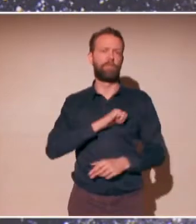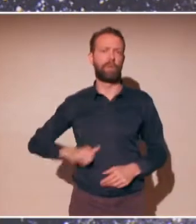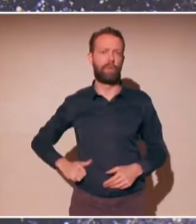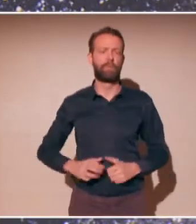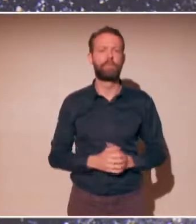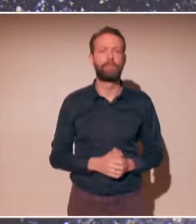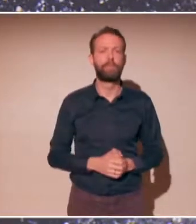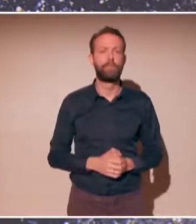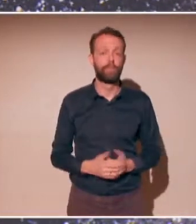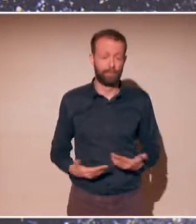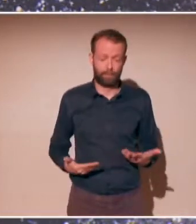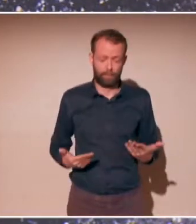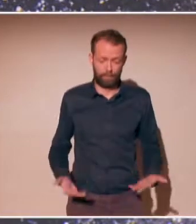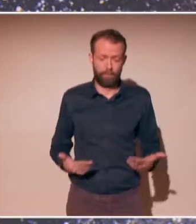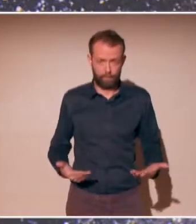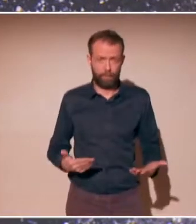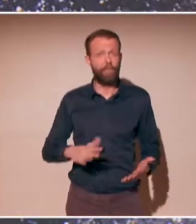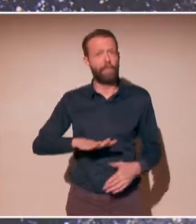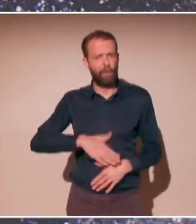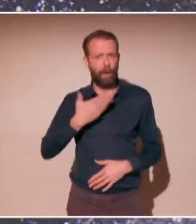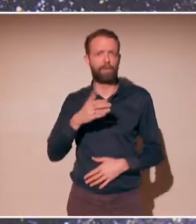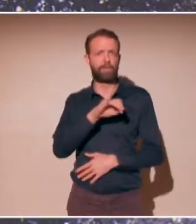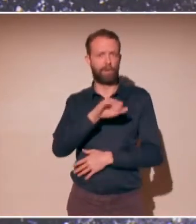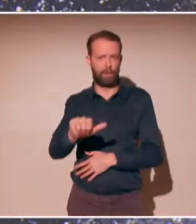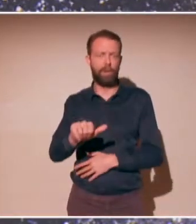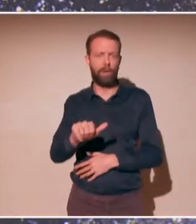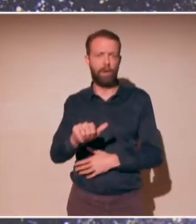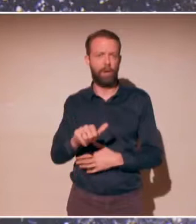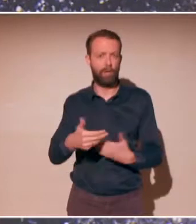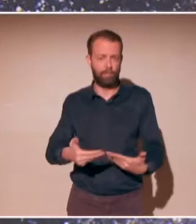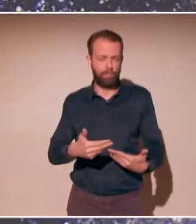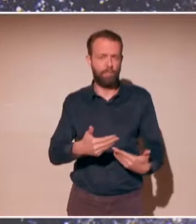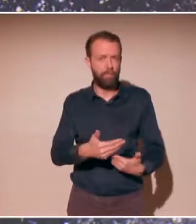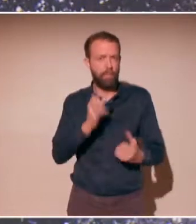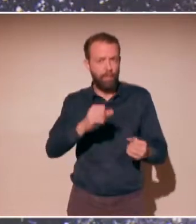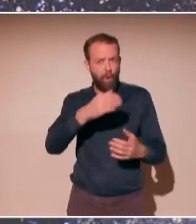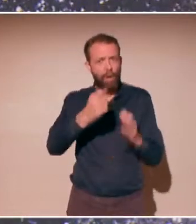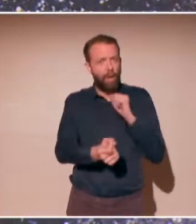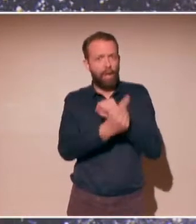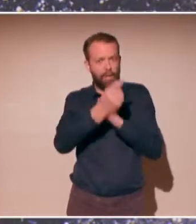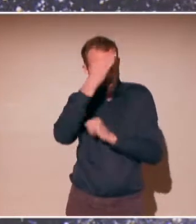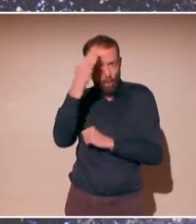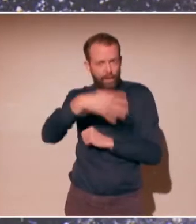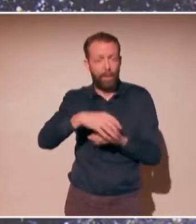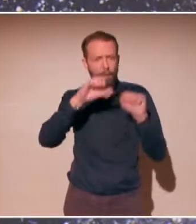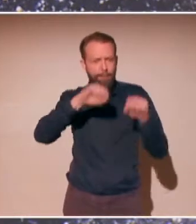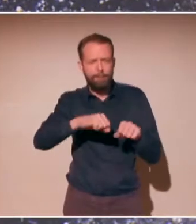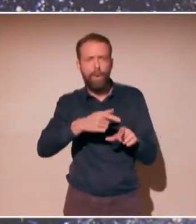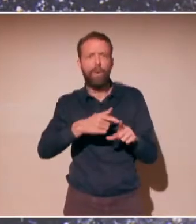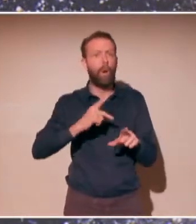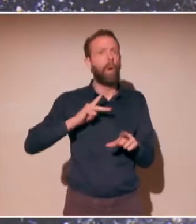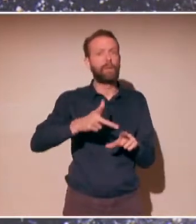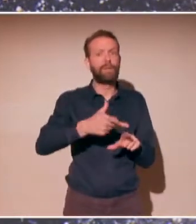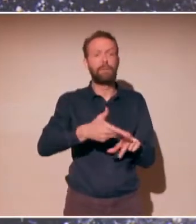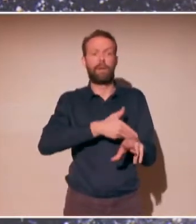drug administration is in fact hugely changing, and through AI we will be able